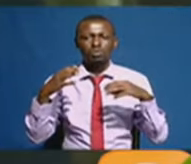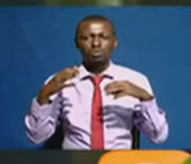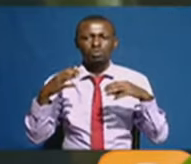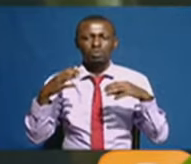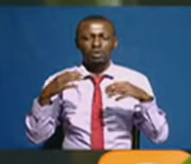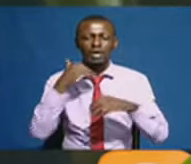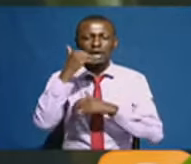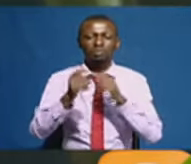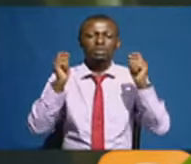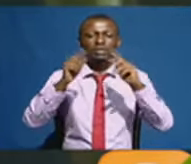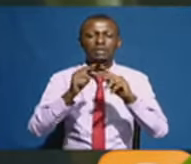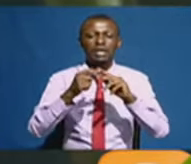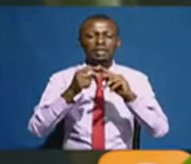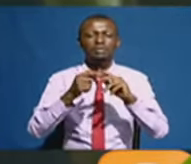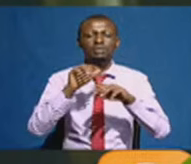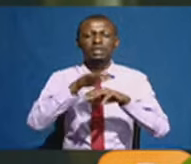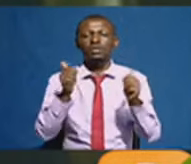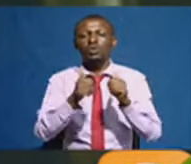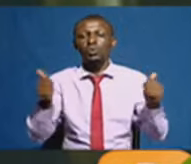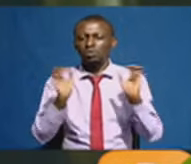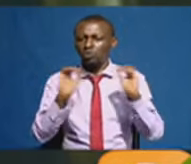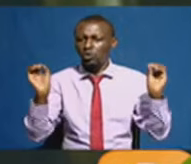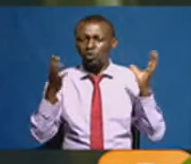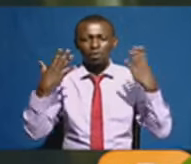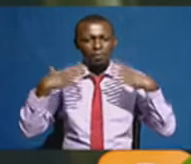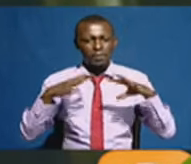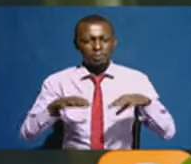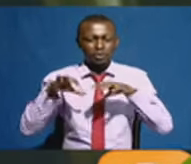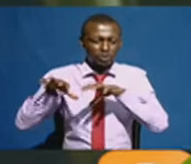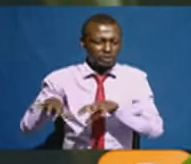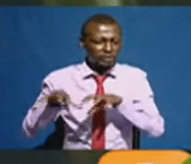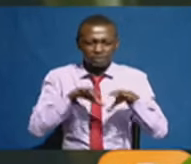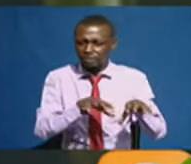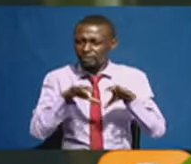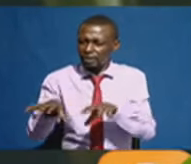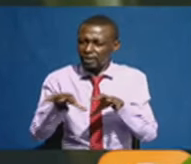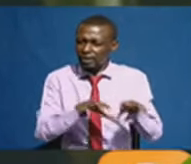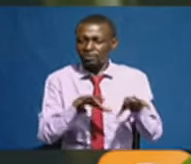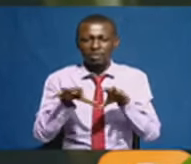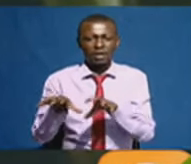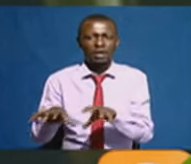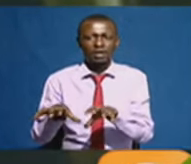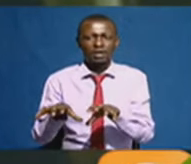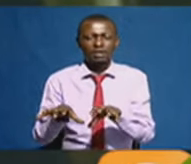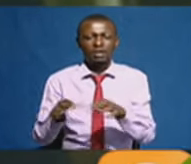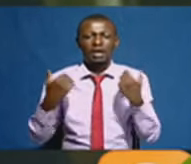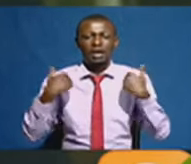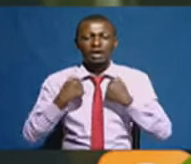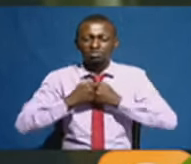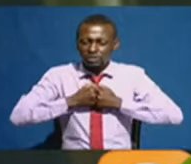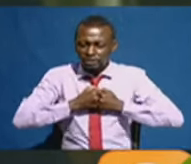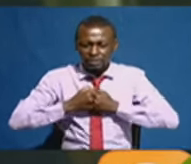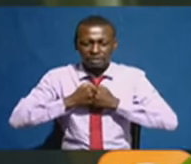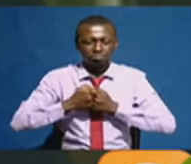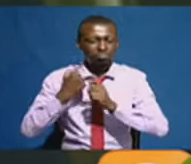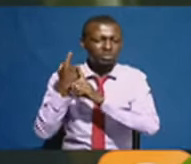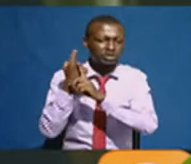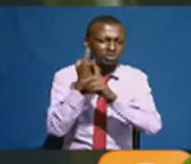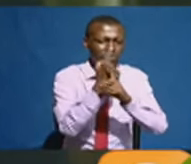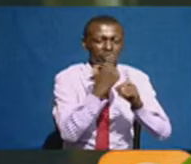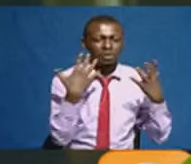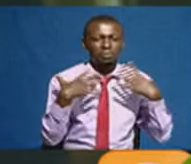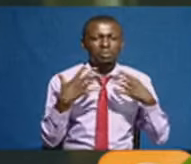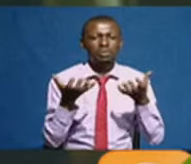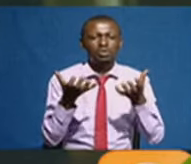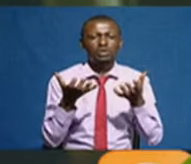started. People are suffering. The weather is not helping. People are facing different challenges. So people are being forced to go to